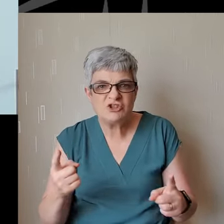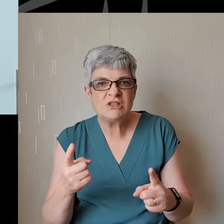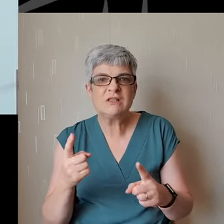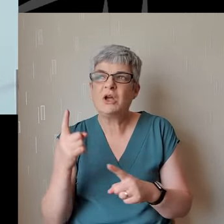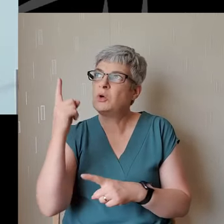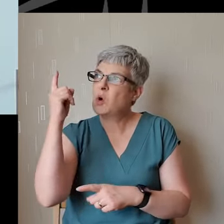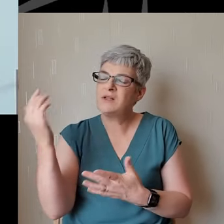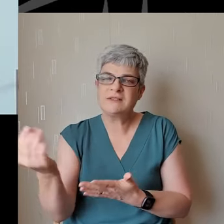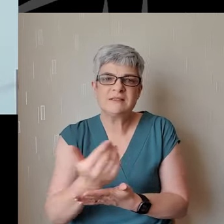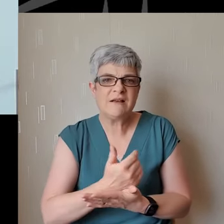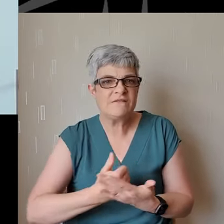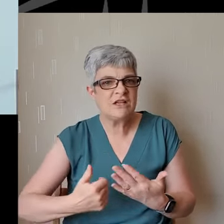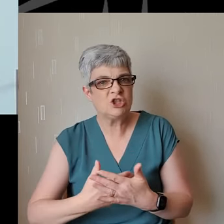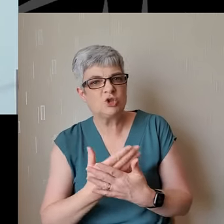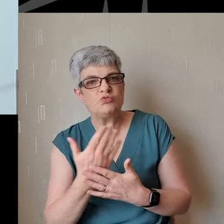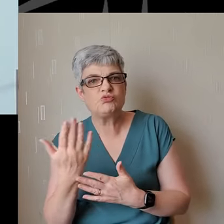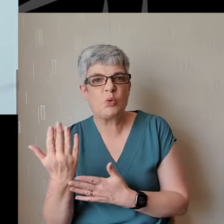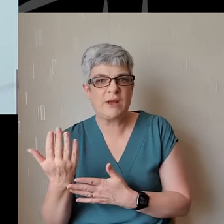salvation growing.